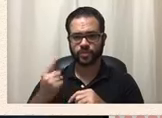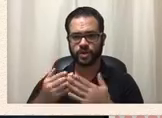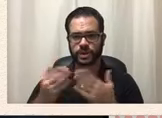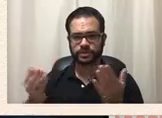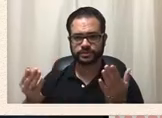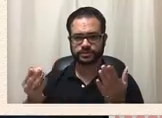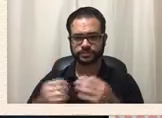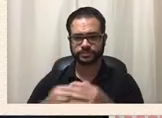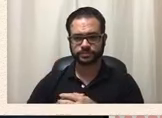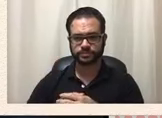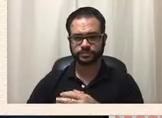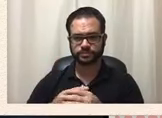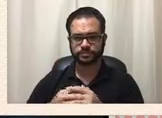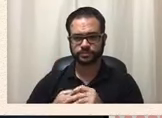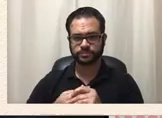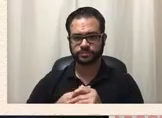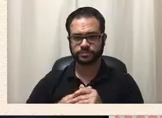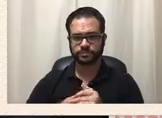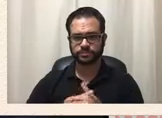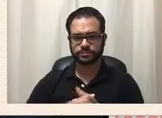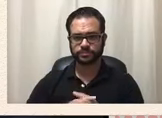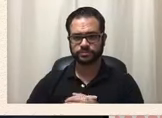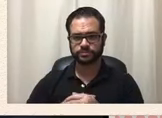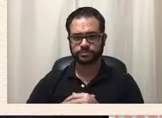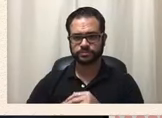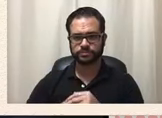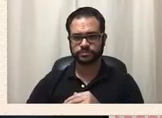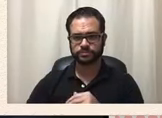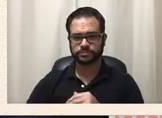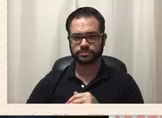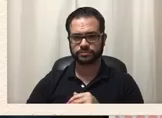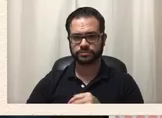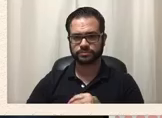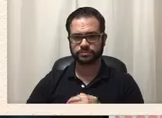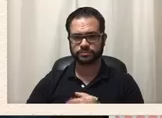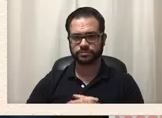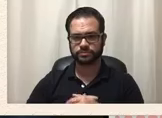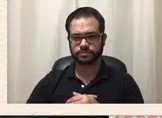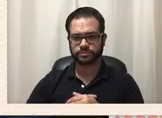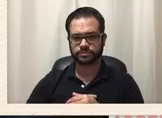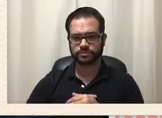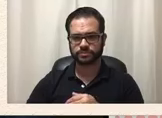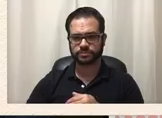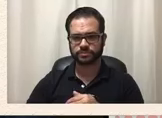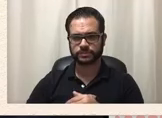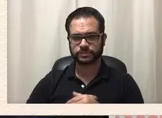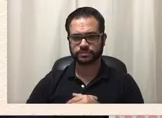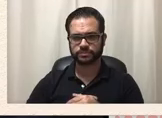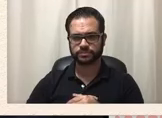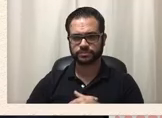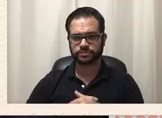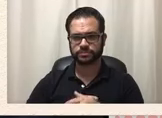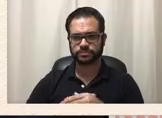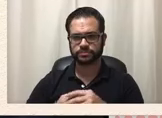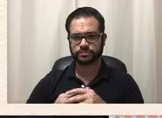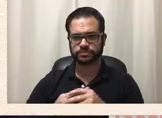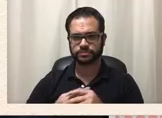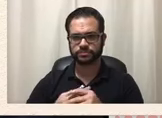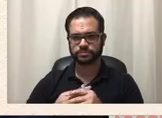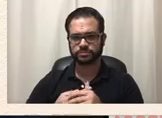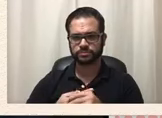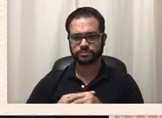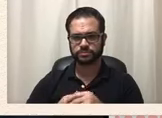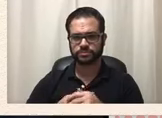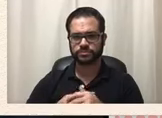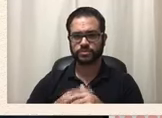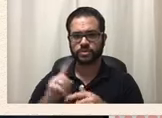time I get to hang out with them, it's a blessing. So every time he gets to hang